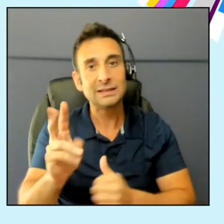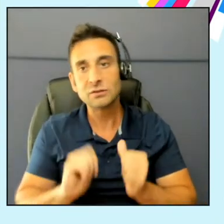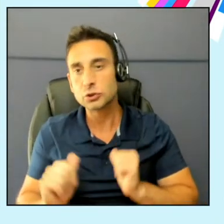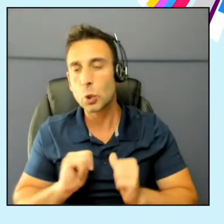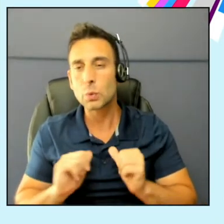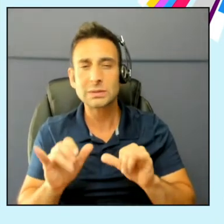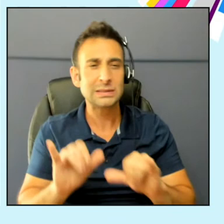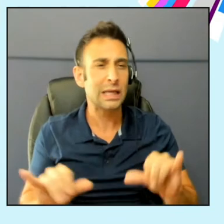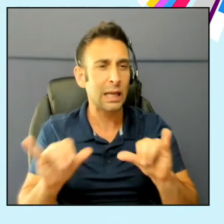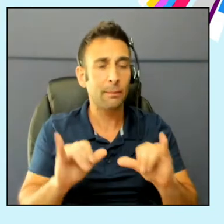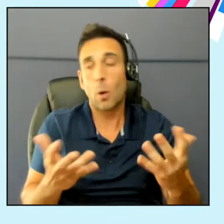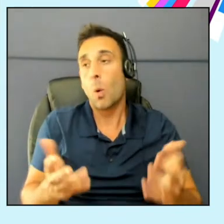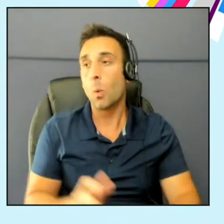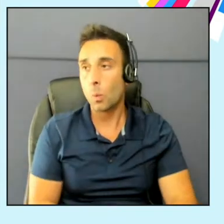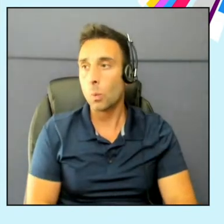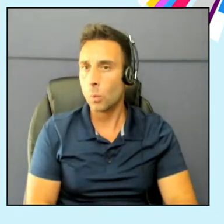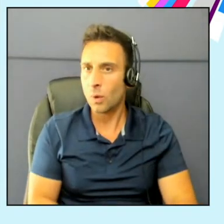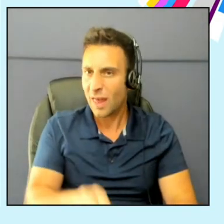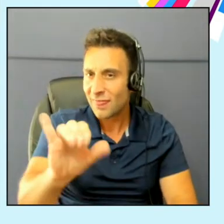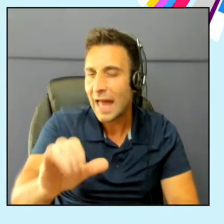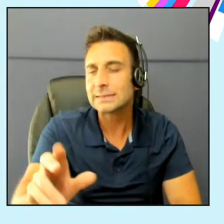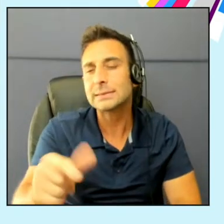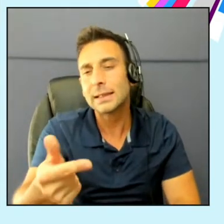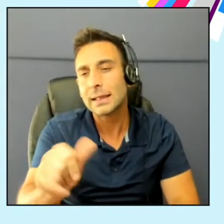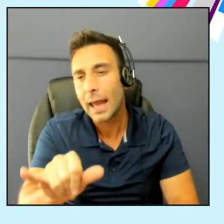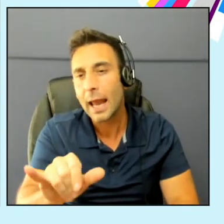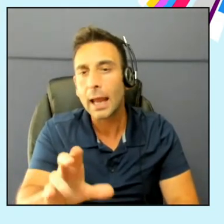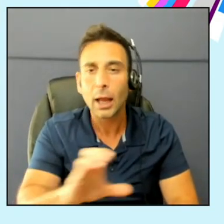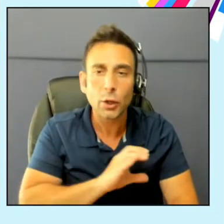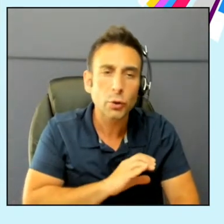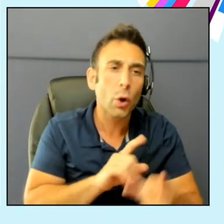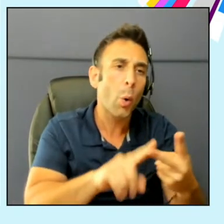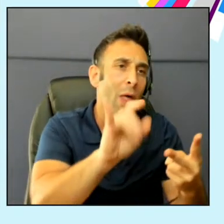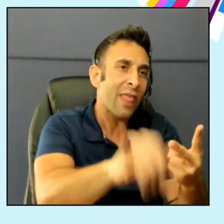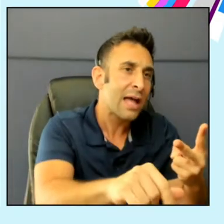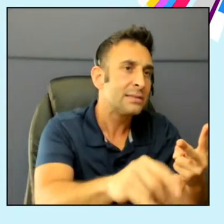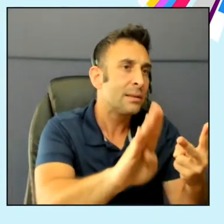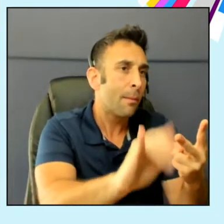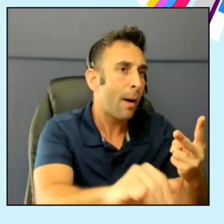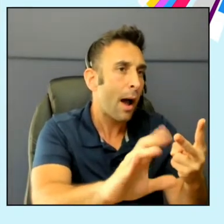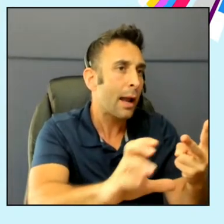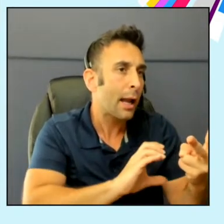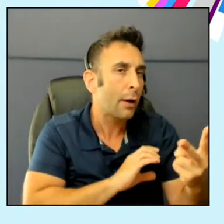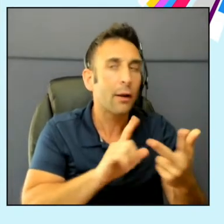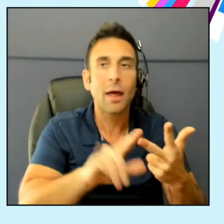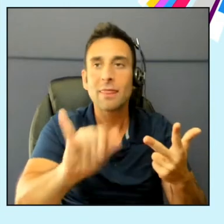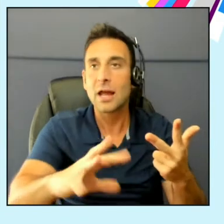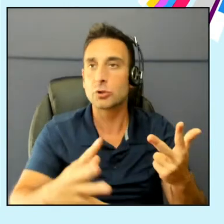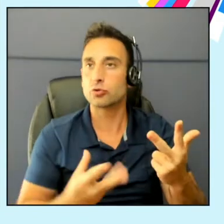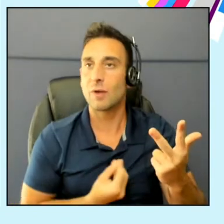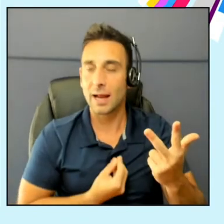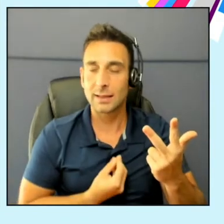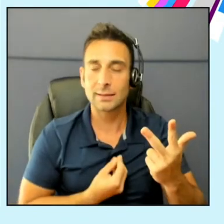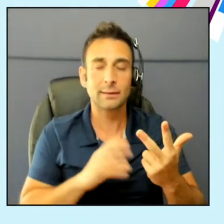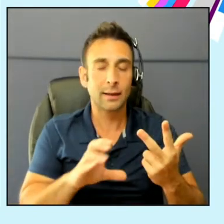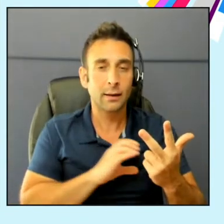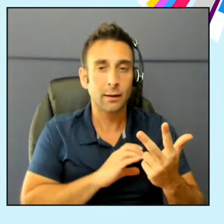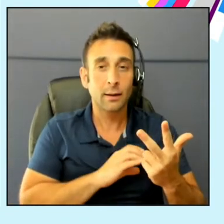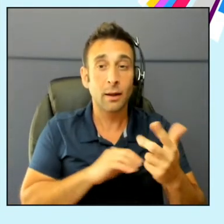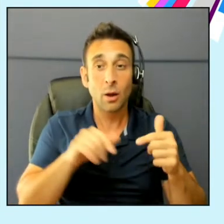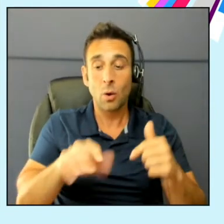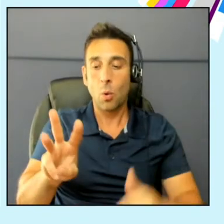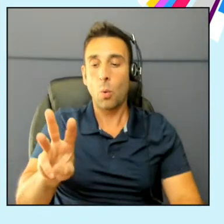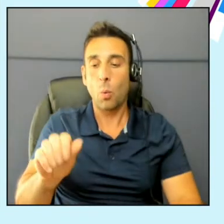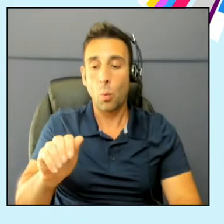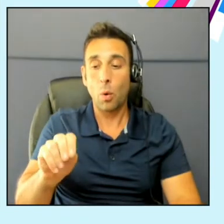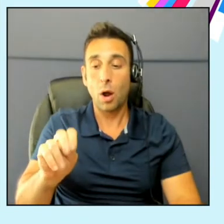like, oh, that's the gay character. Oh, that's the bi character. Oh, that's the trans character. And Wandersong is so cool for being able to like make it just a